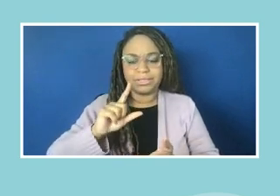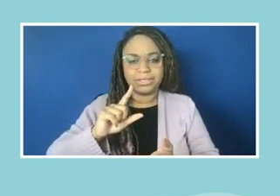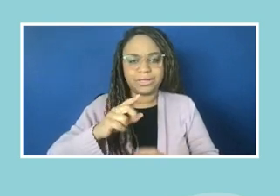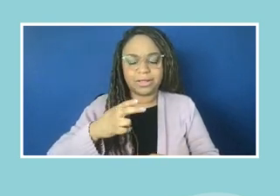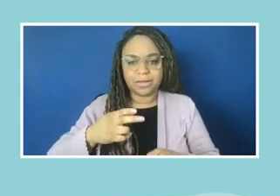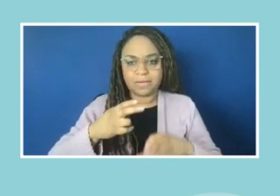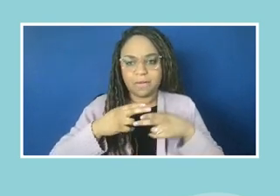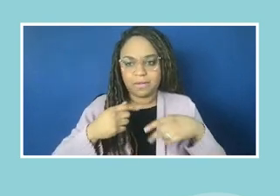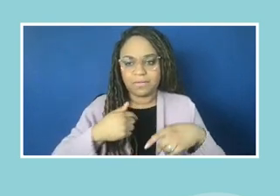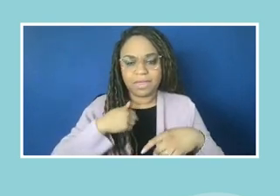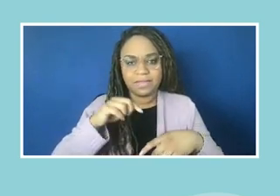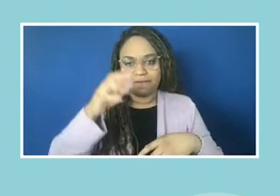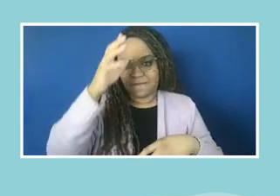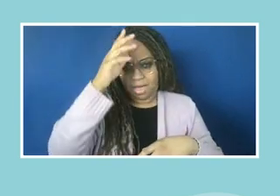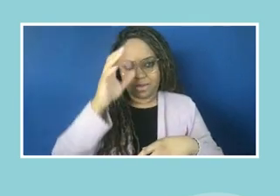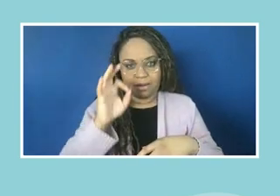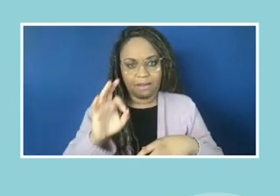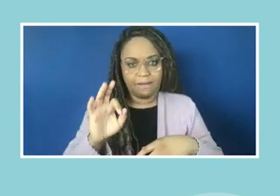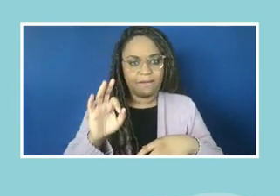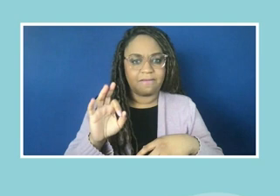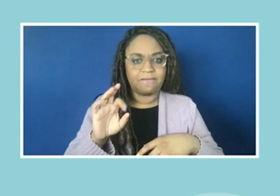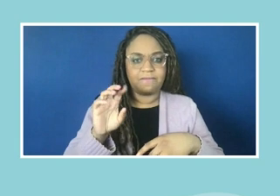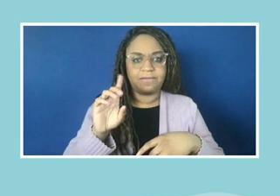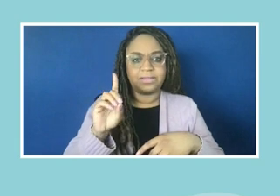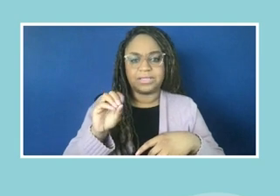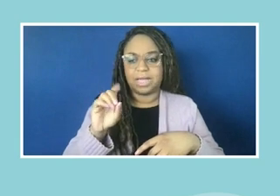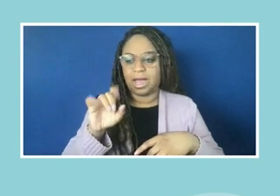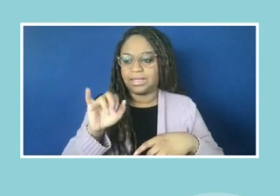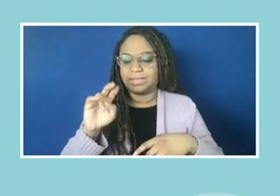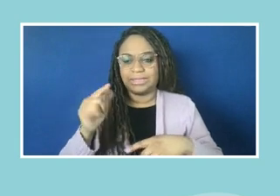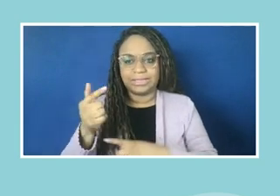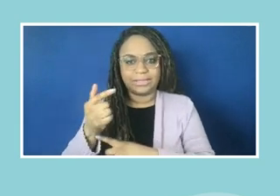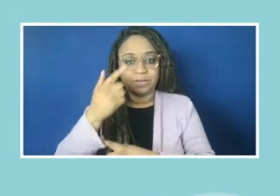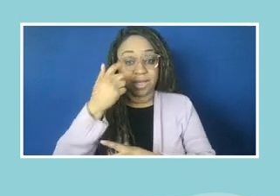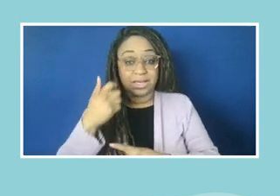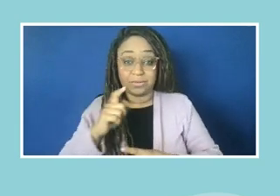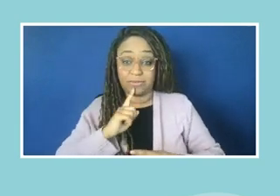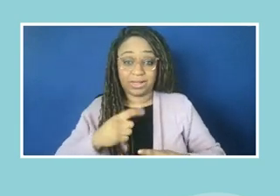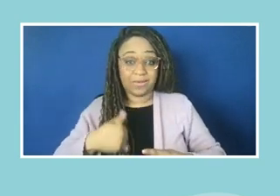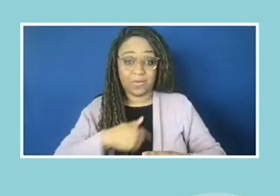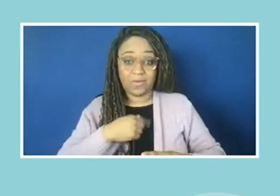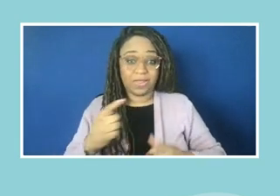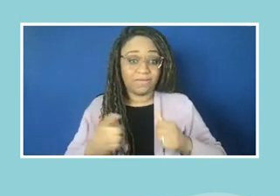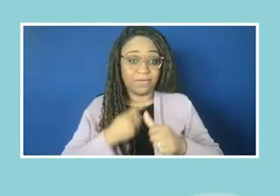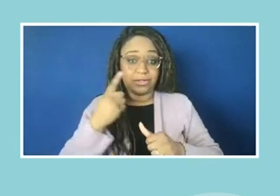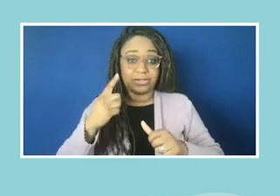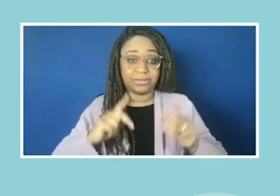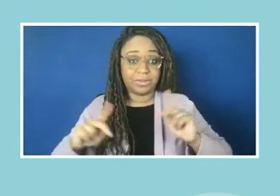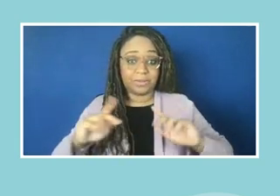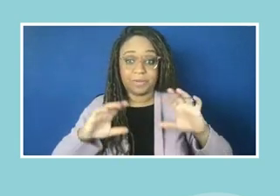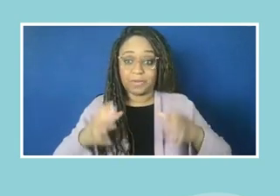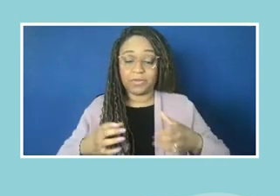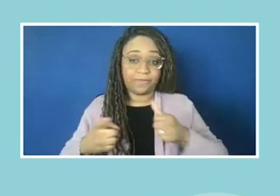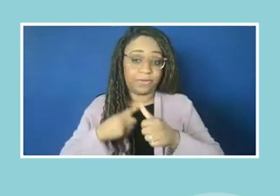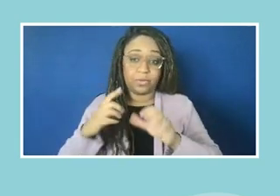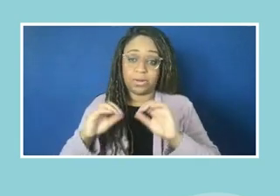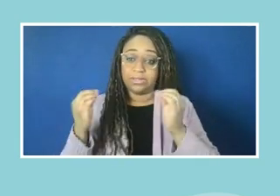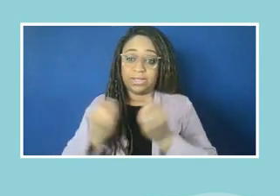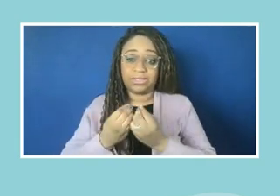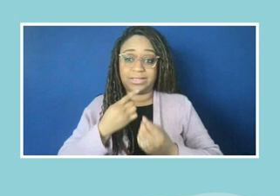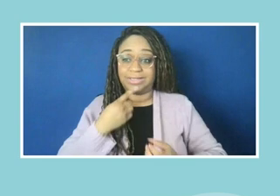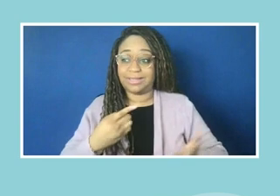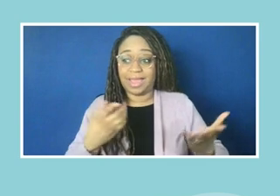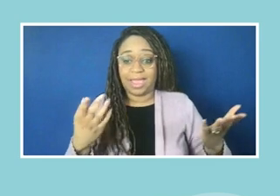was because we were one of the first people to just put up force organizations to just say, hey, look,